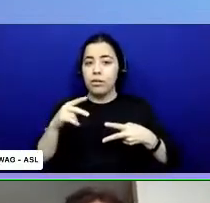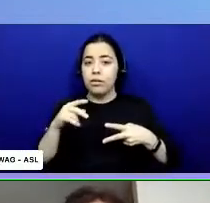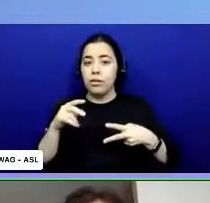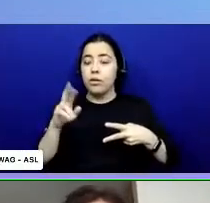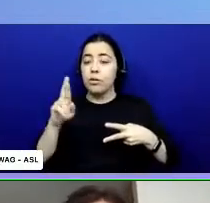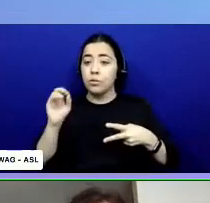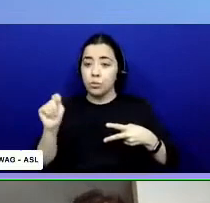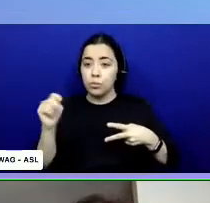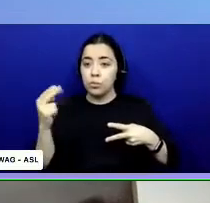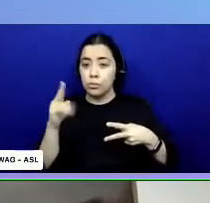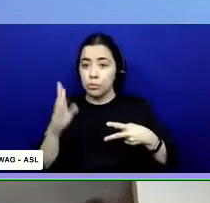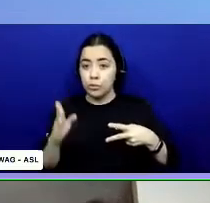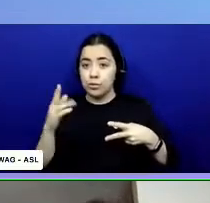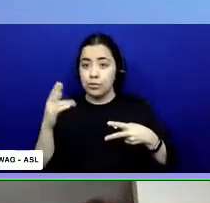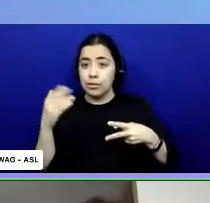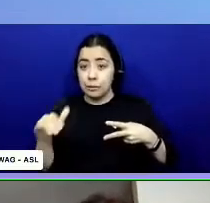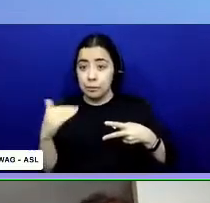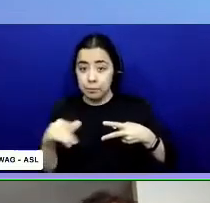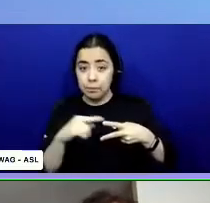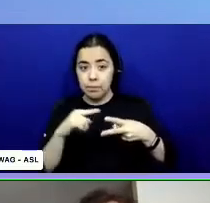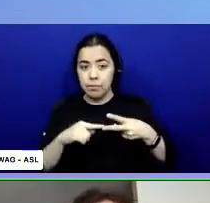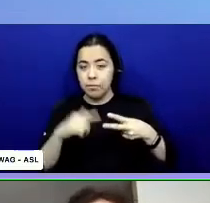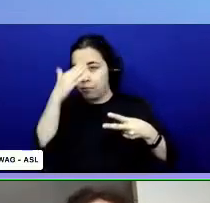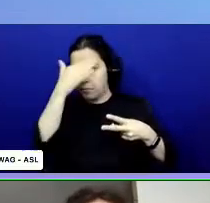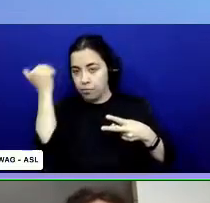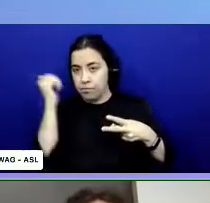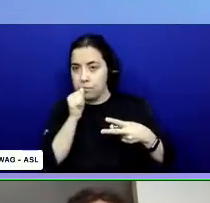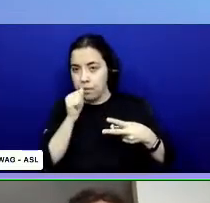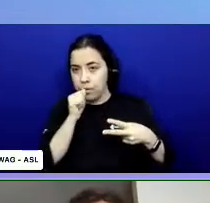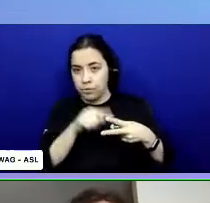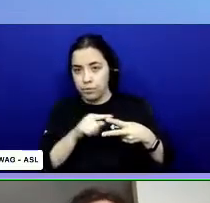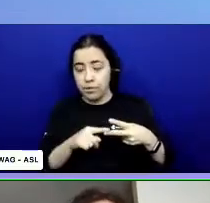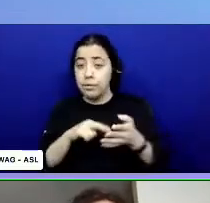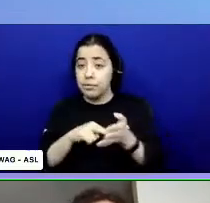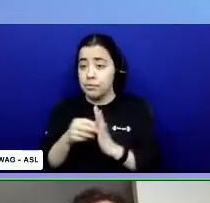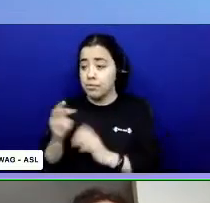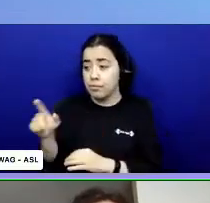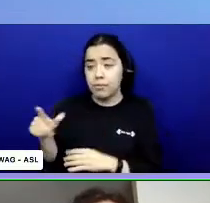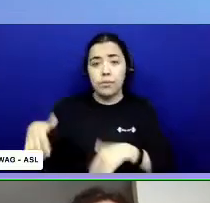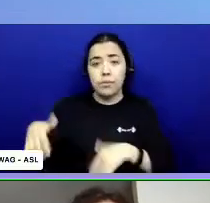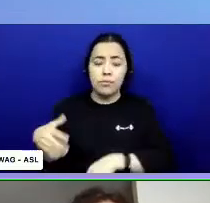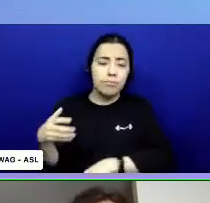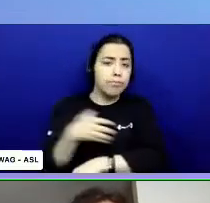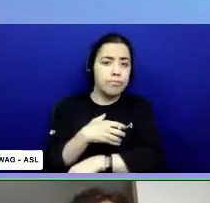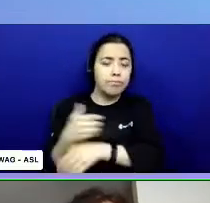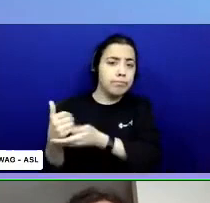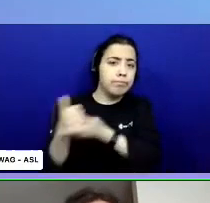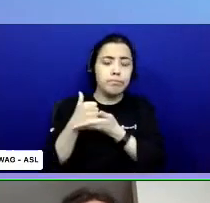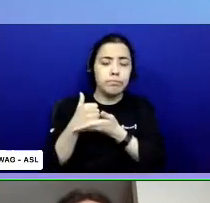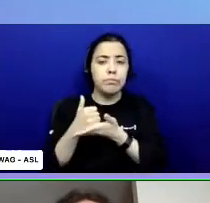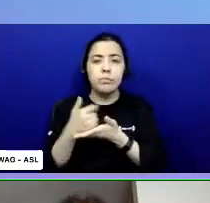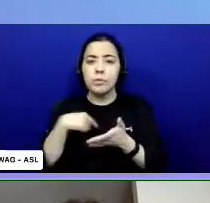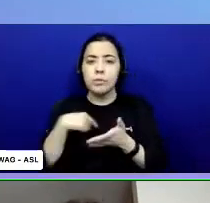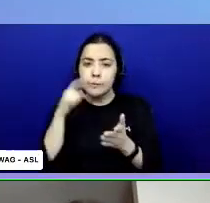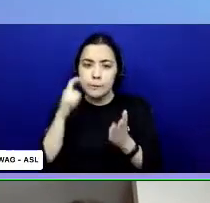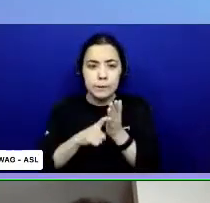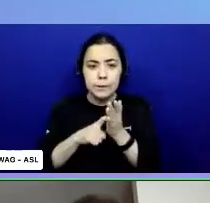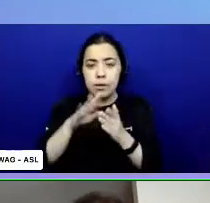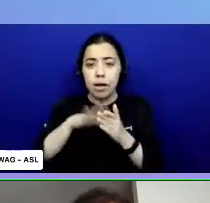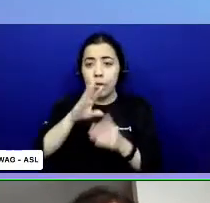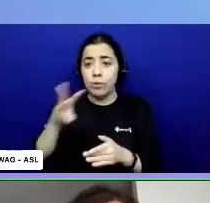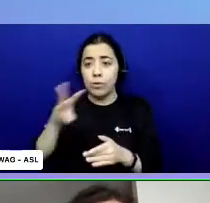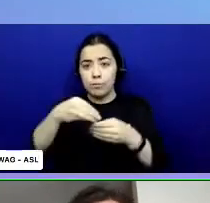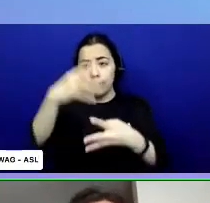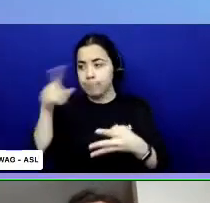password. So this just kind of shows the power of our machine learning. We can basically identify everything on a given web page